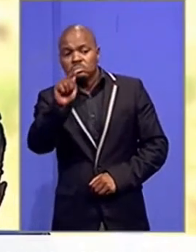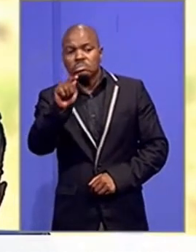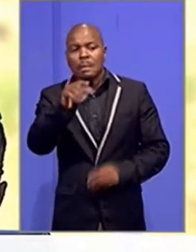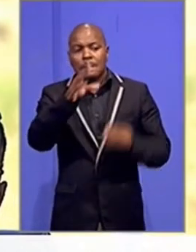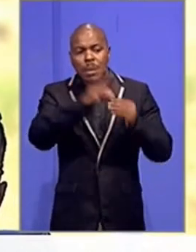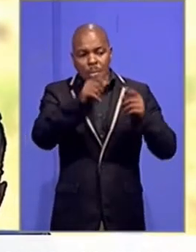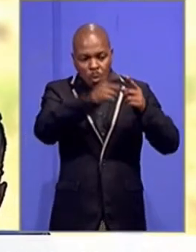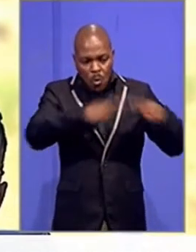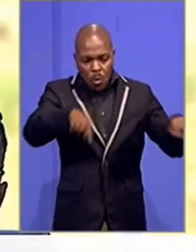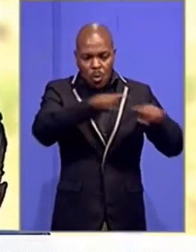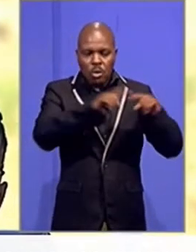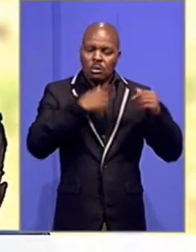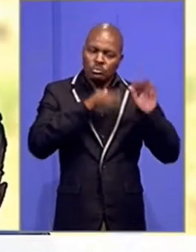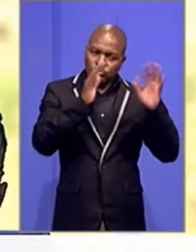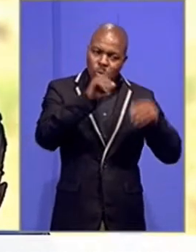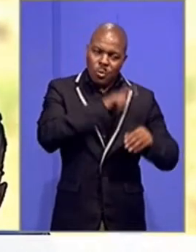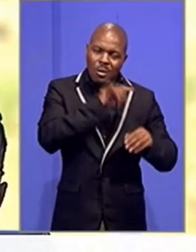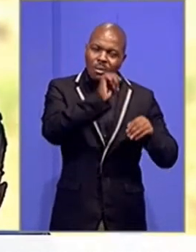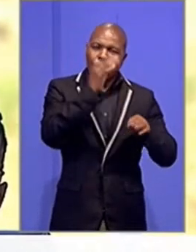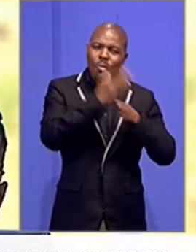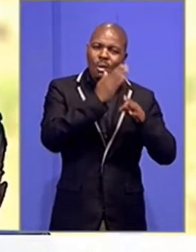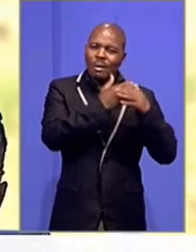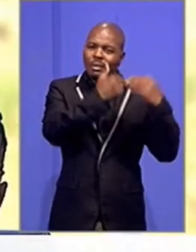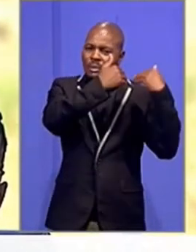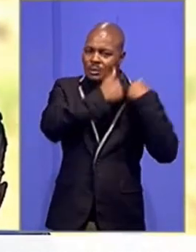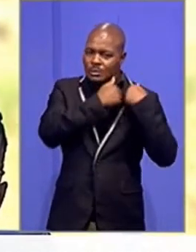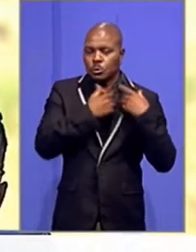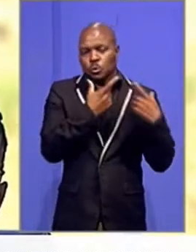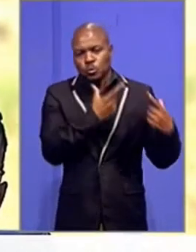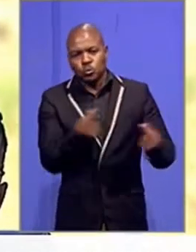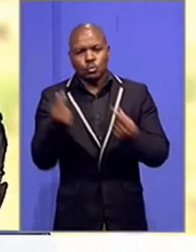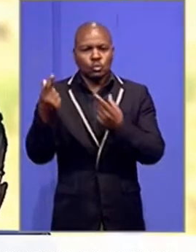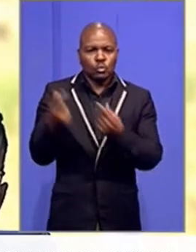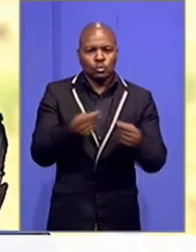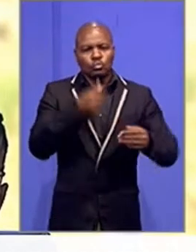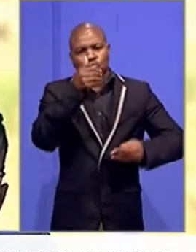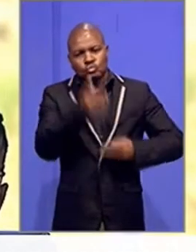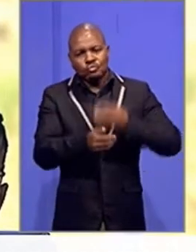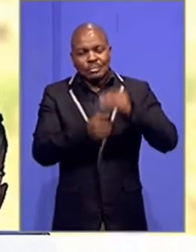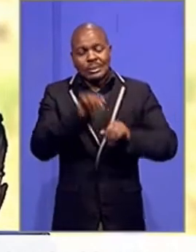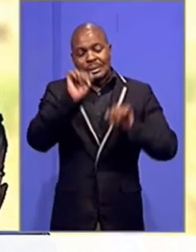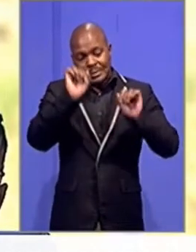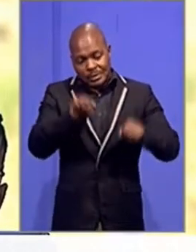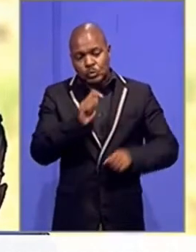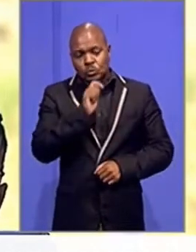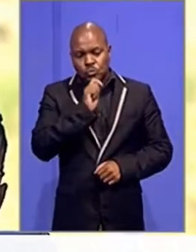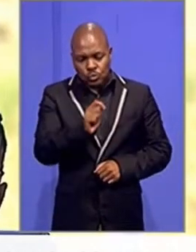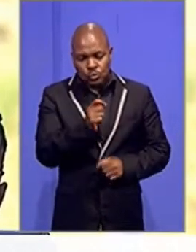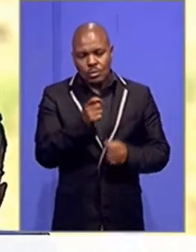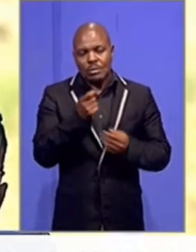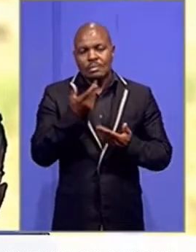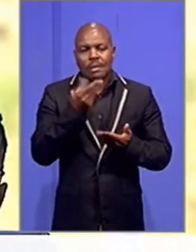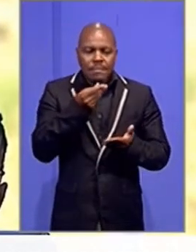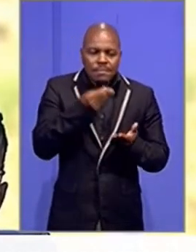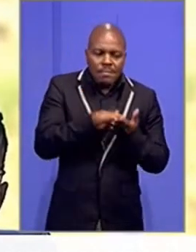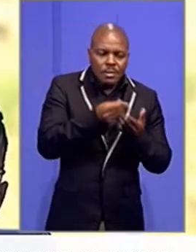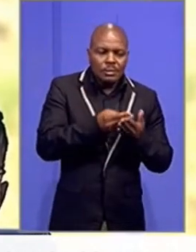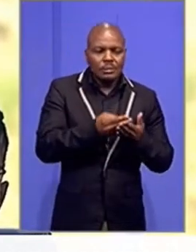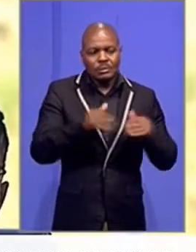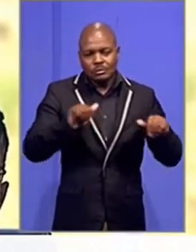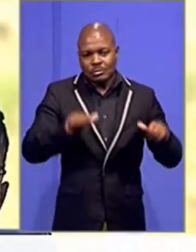their responsibilities even as we grapple with funding